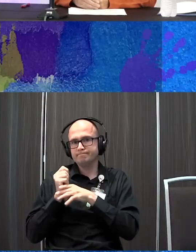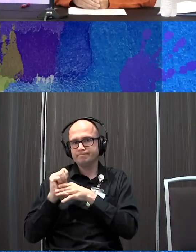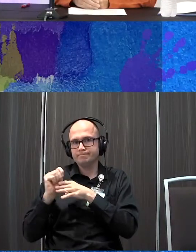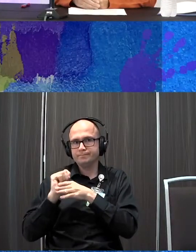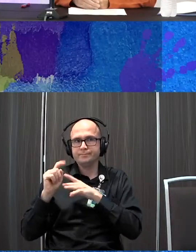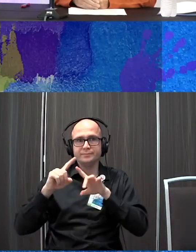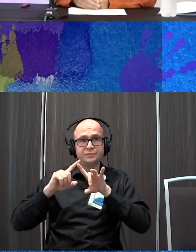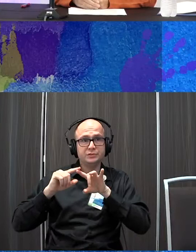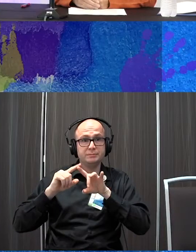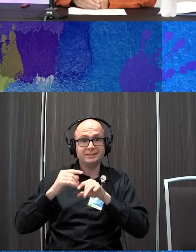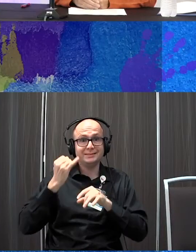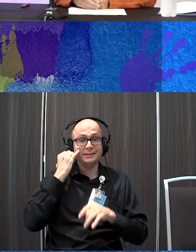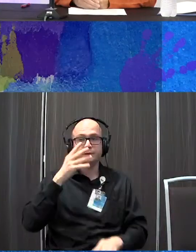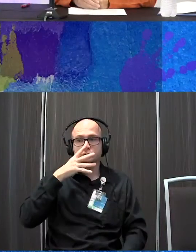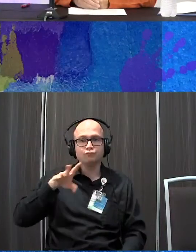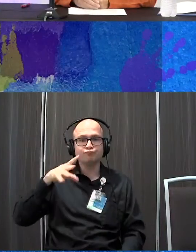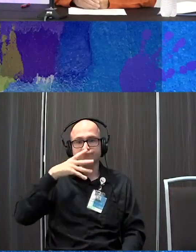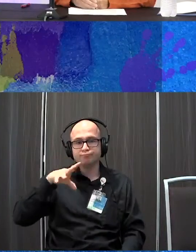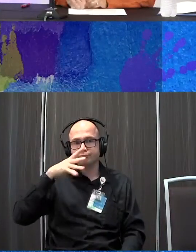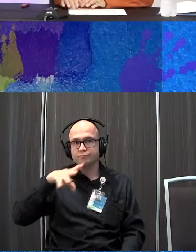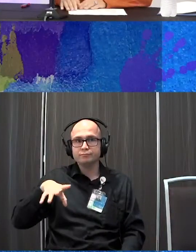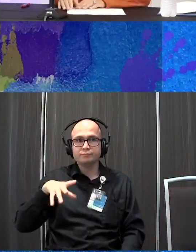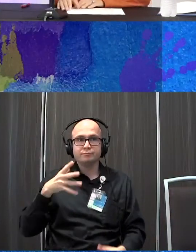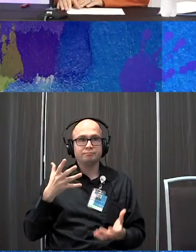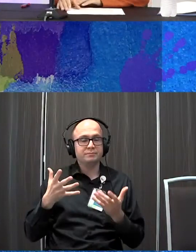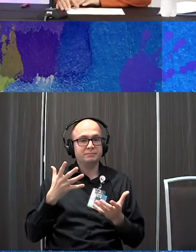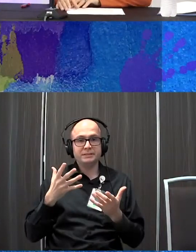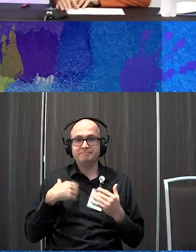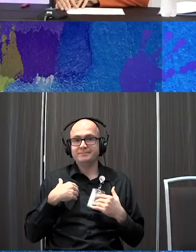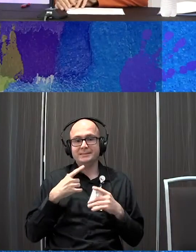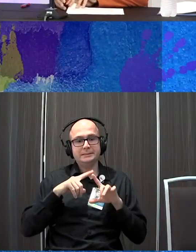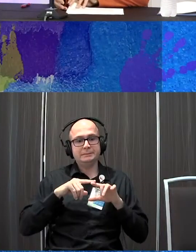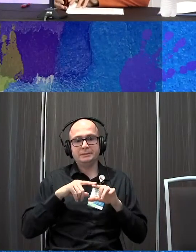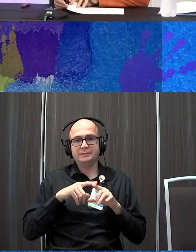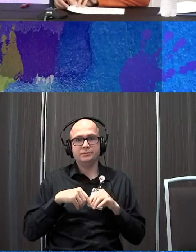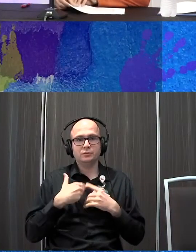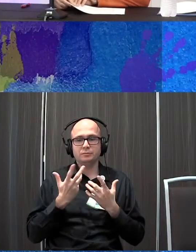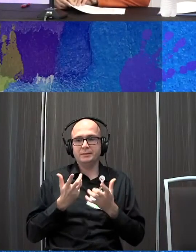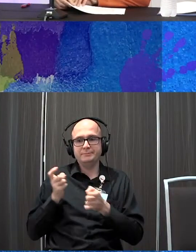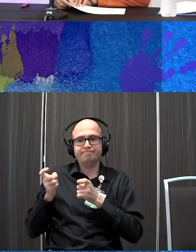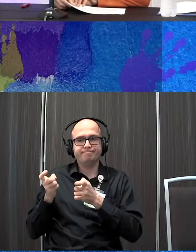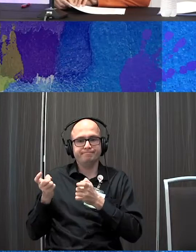day if I can ignore it long enough for it to stop or not, or redirect it sometimes.